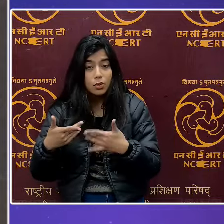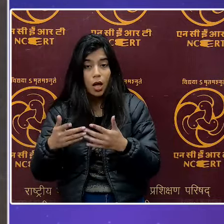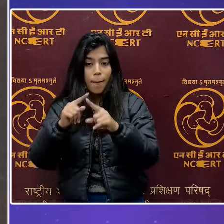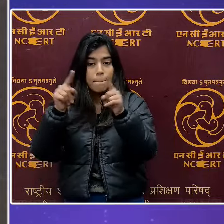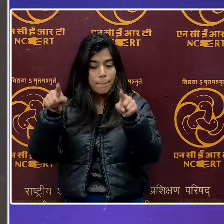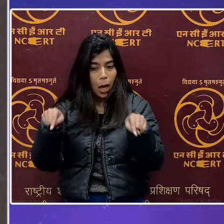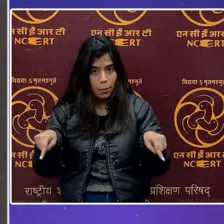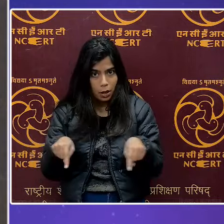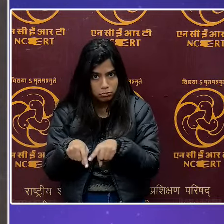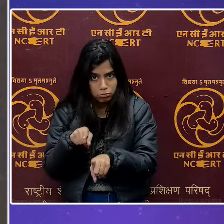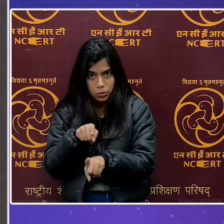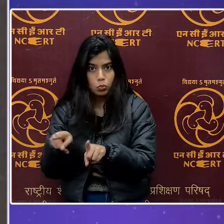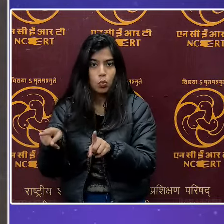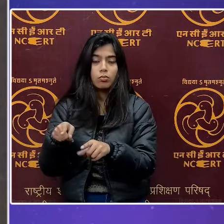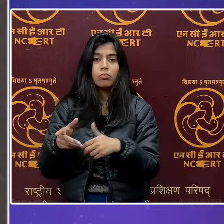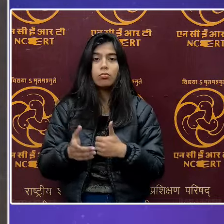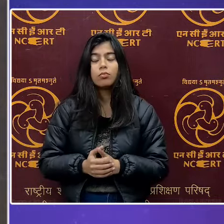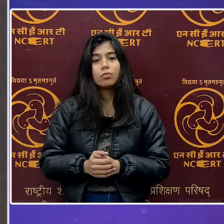on this side.